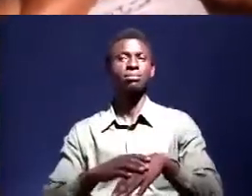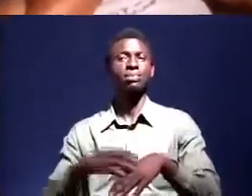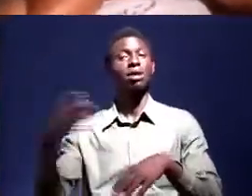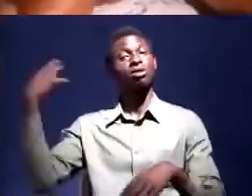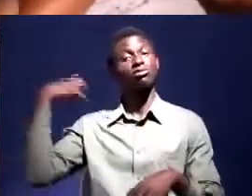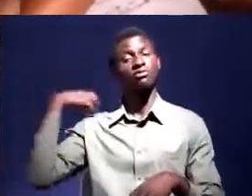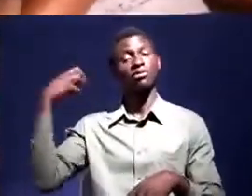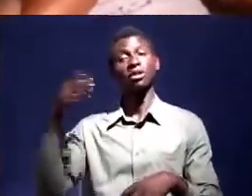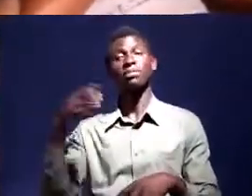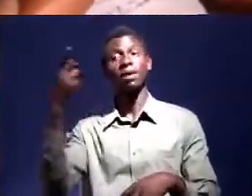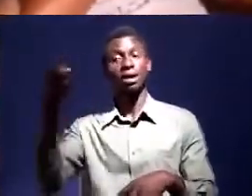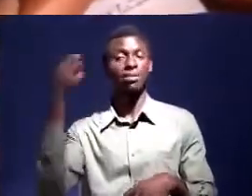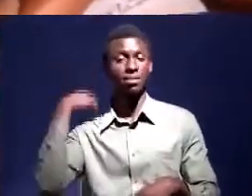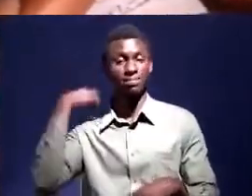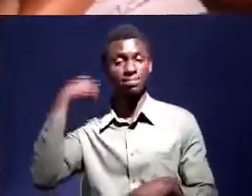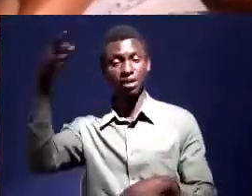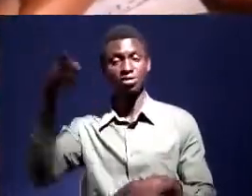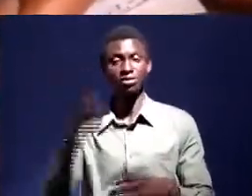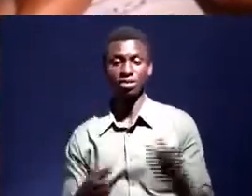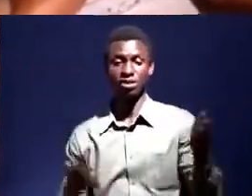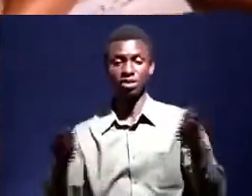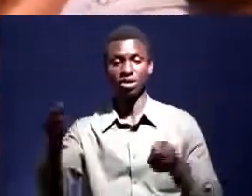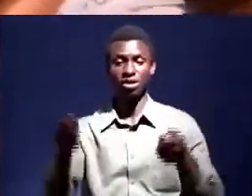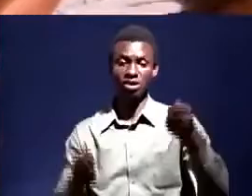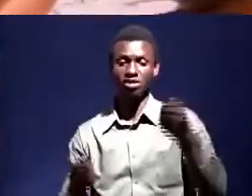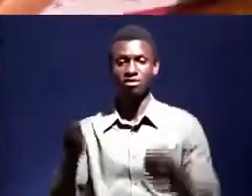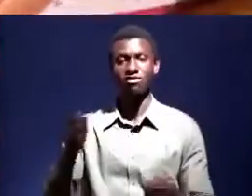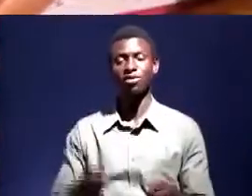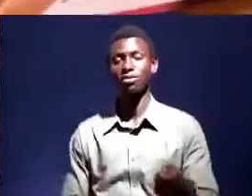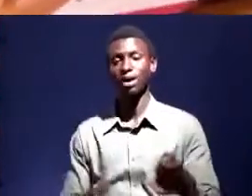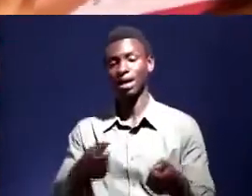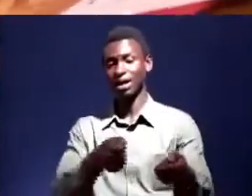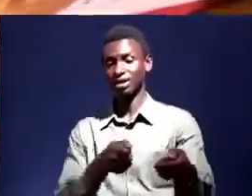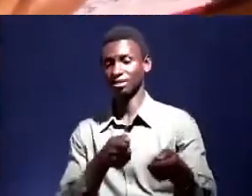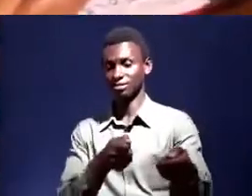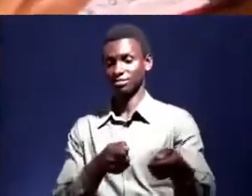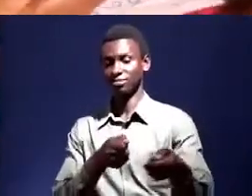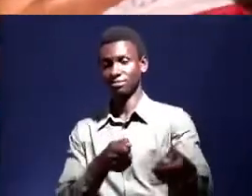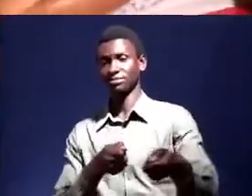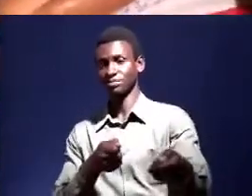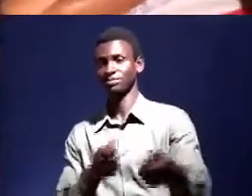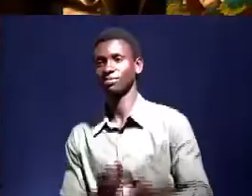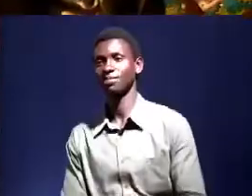And Philip led that African down into that pond.